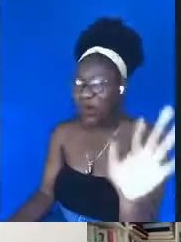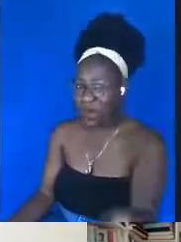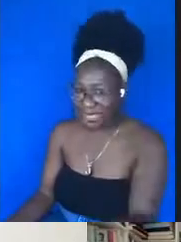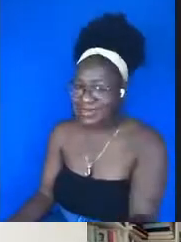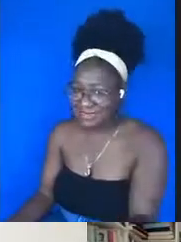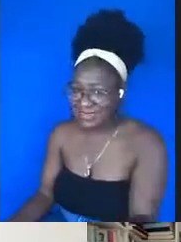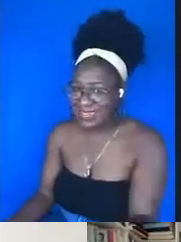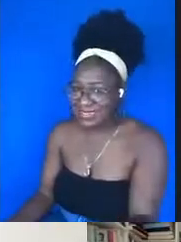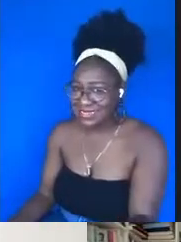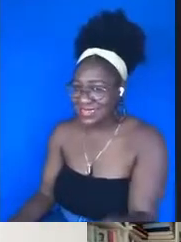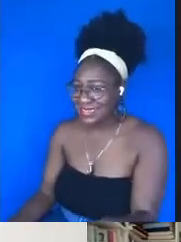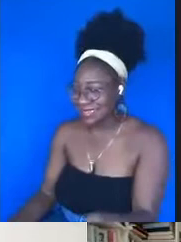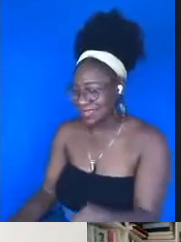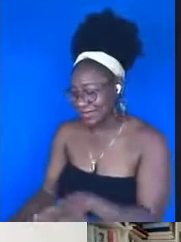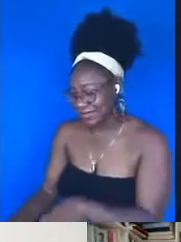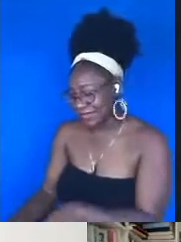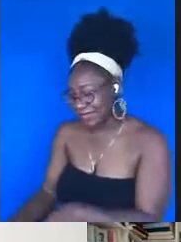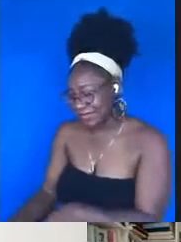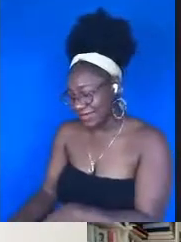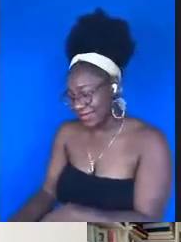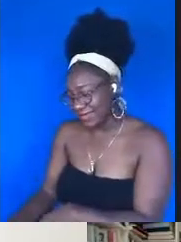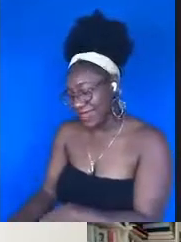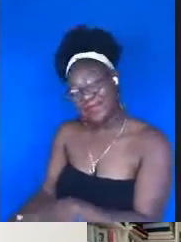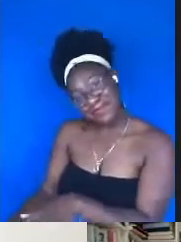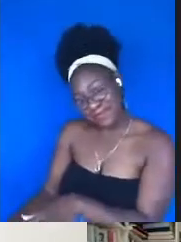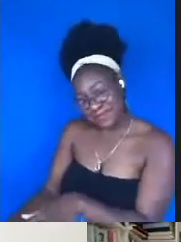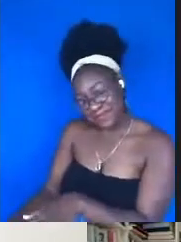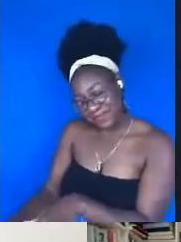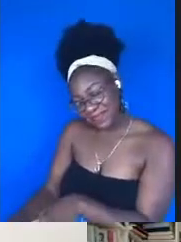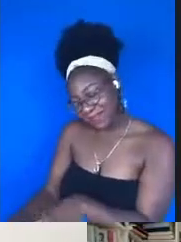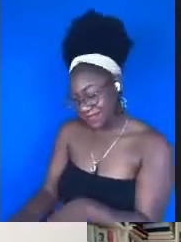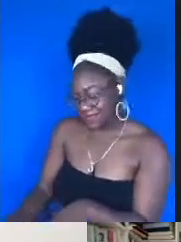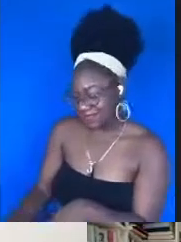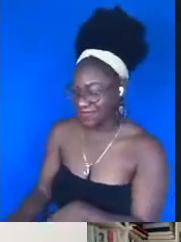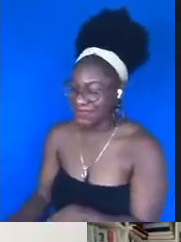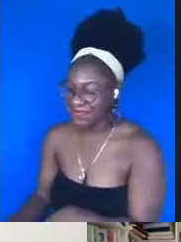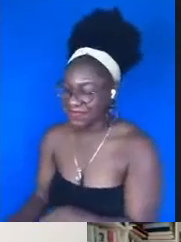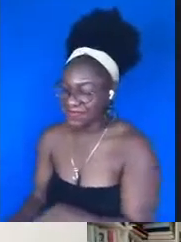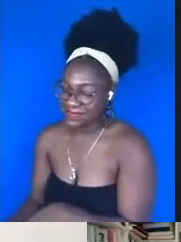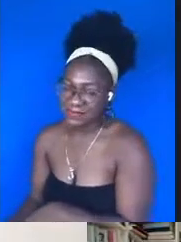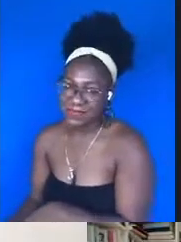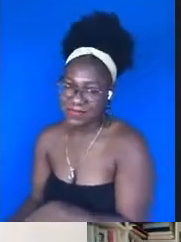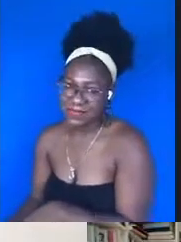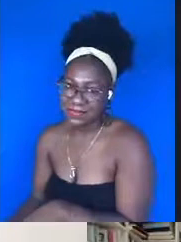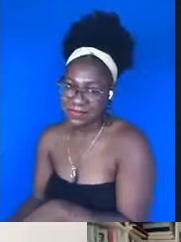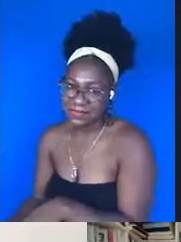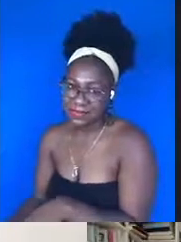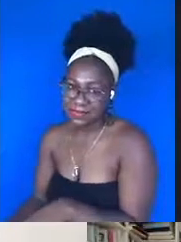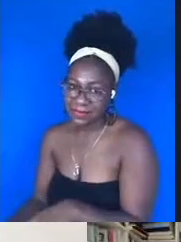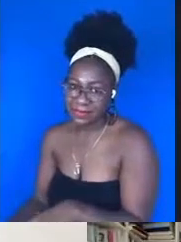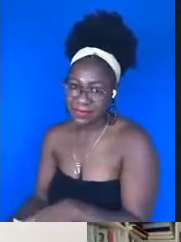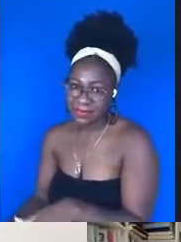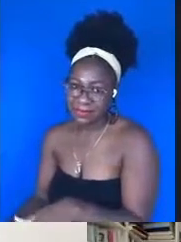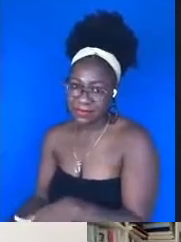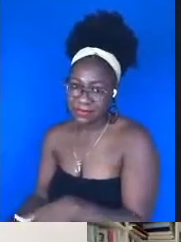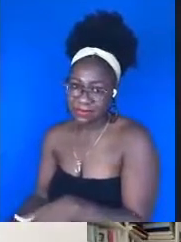I'll give you a wind. How kind. And I another. I myself have all the other. Fan the